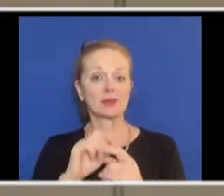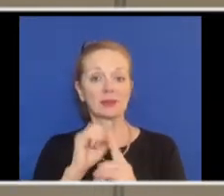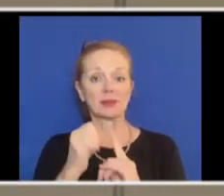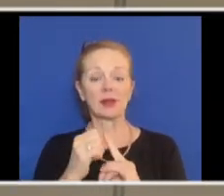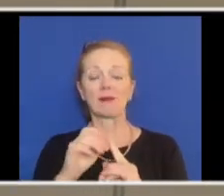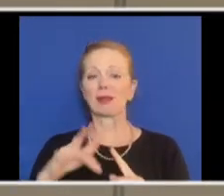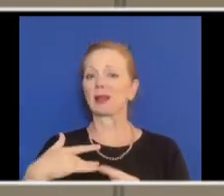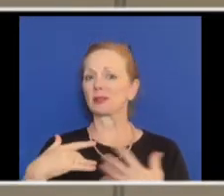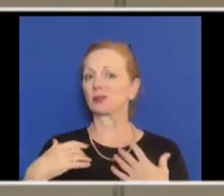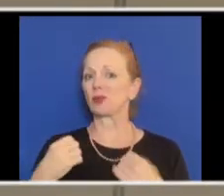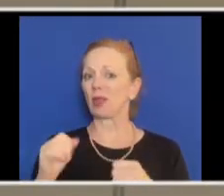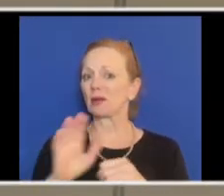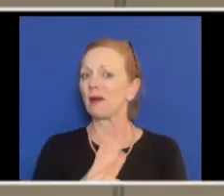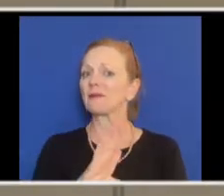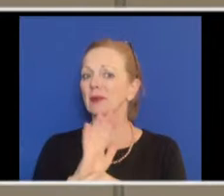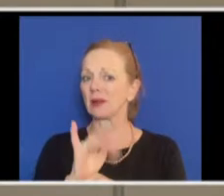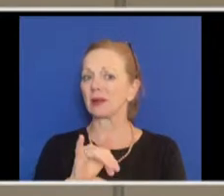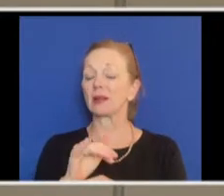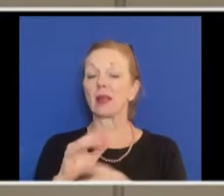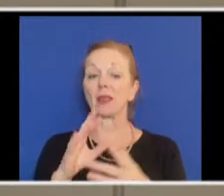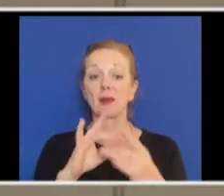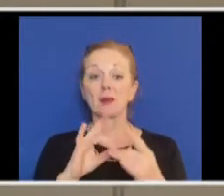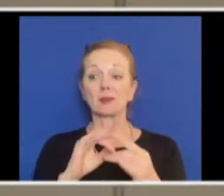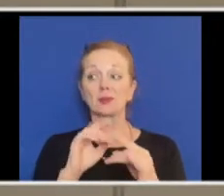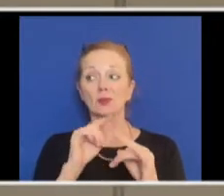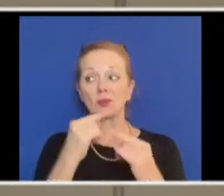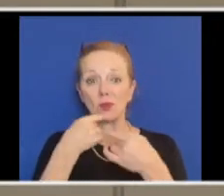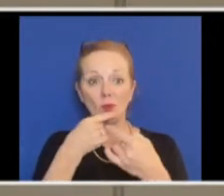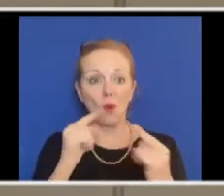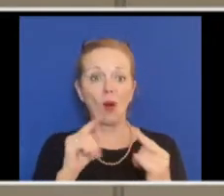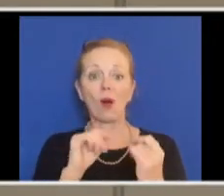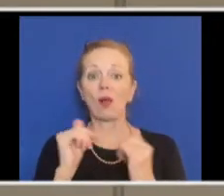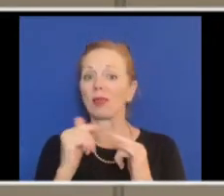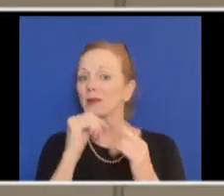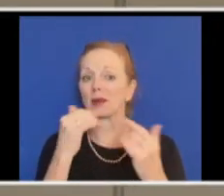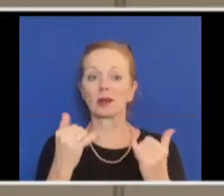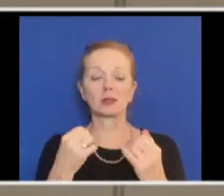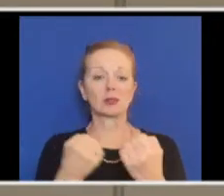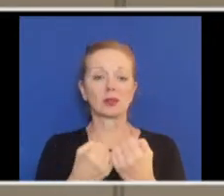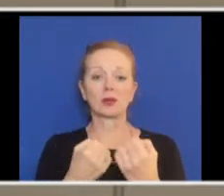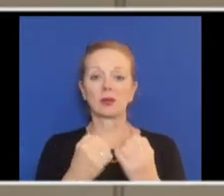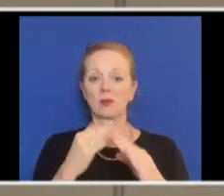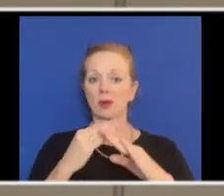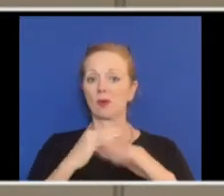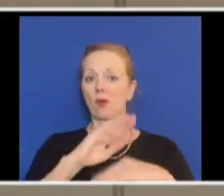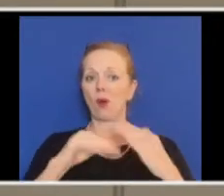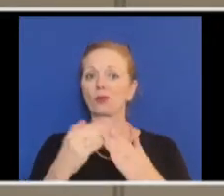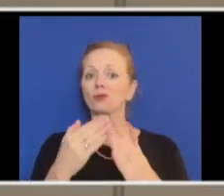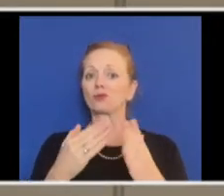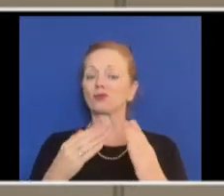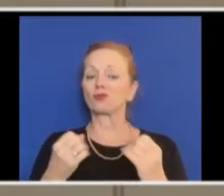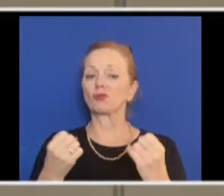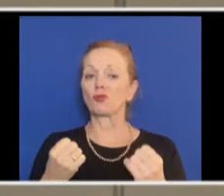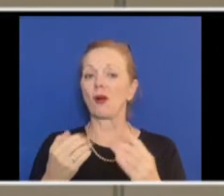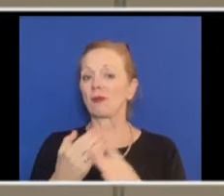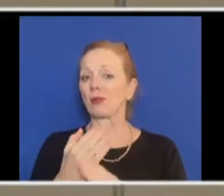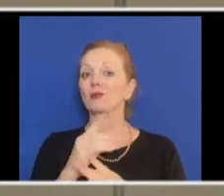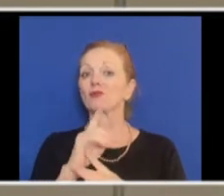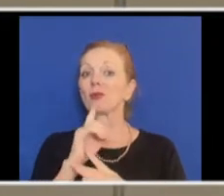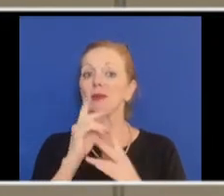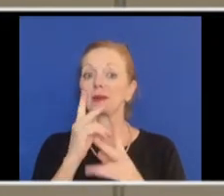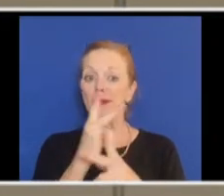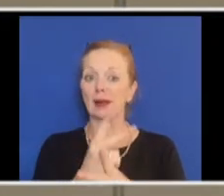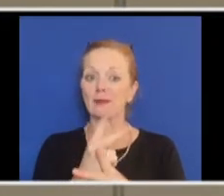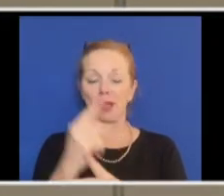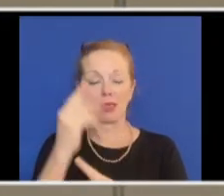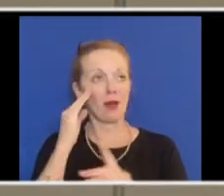I feel strongly enough about it to send this message to you all I do not currently support a ban on all drive-throughs but we must be extremely careful thoughtful